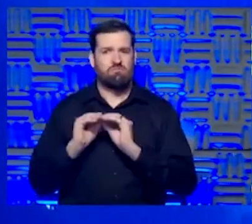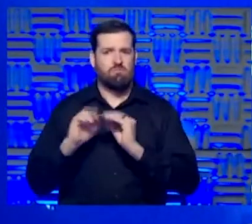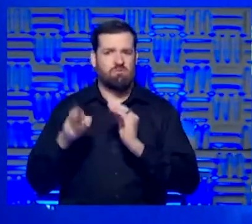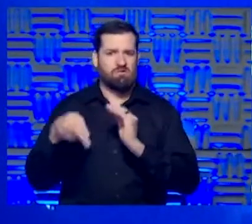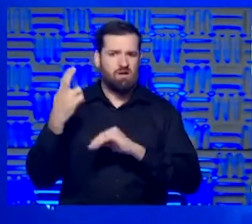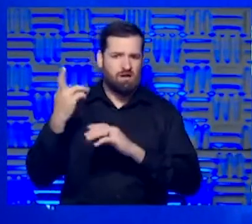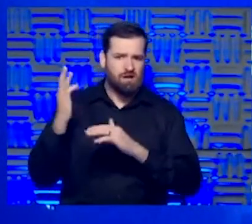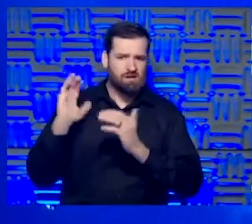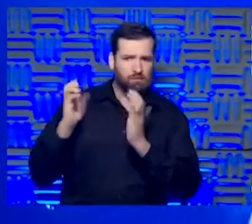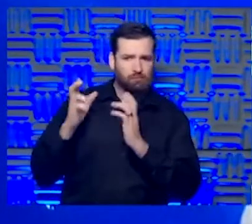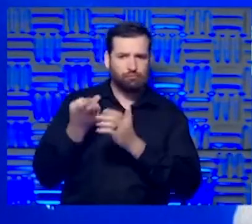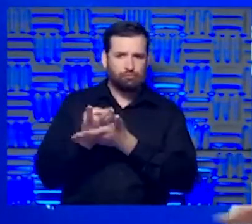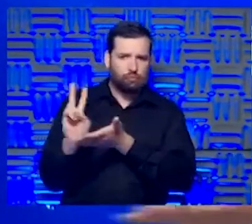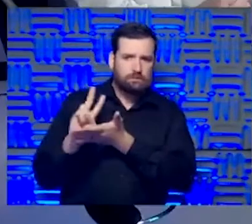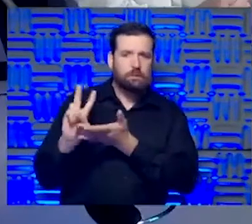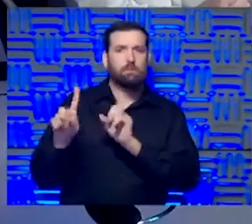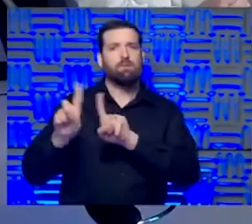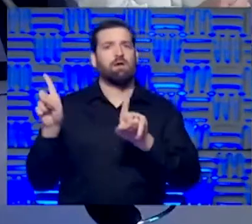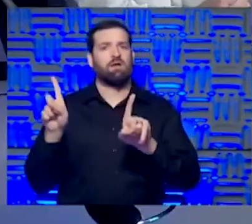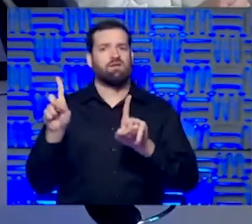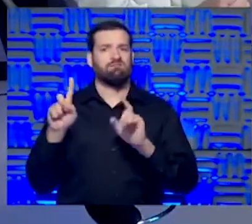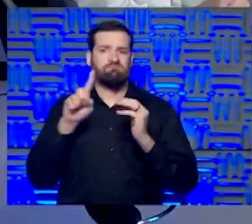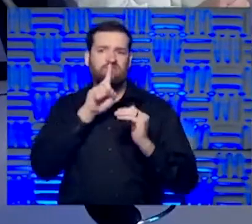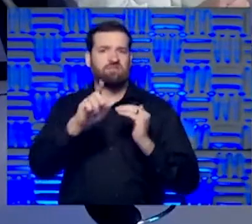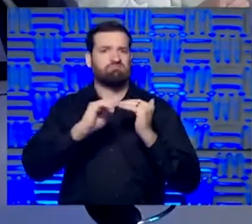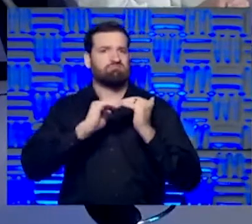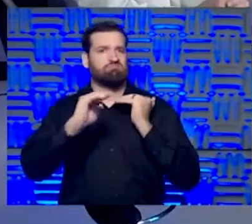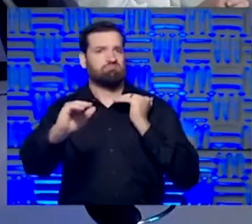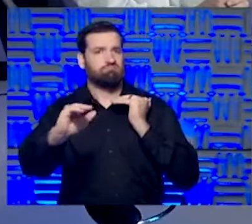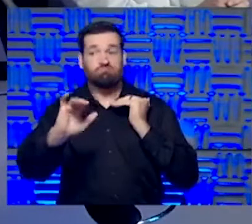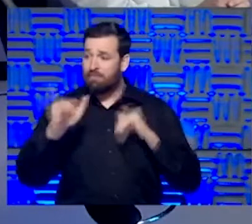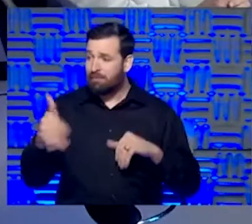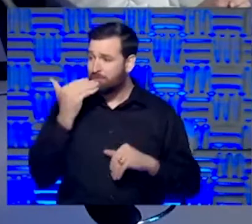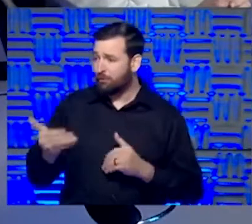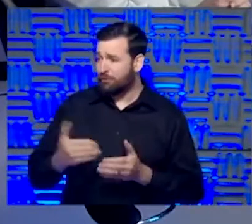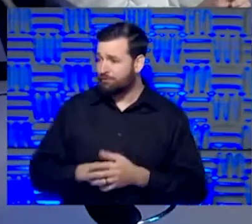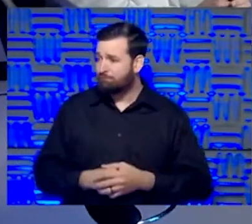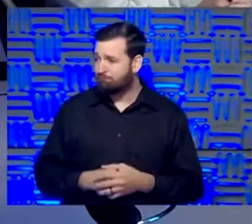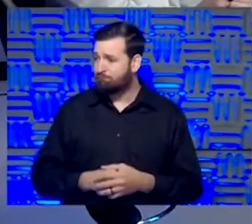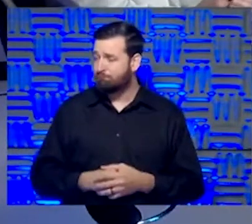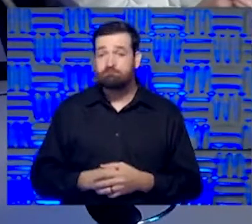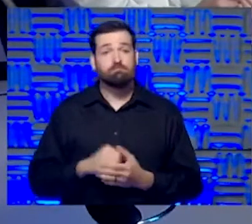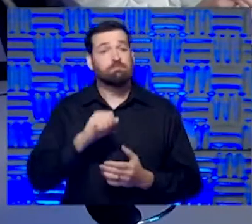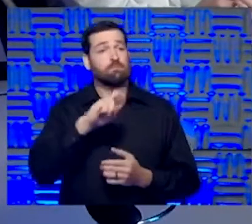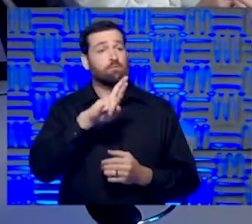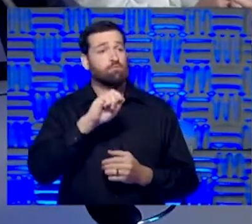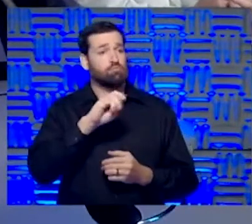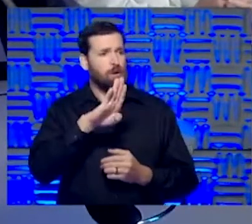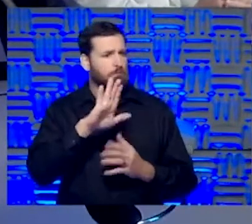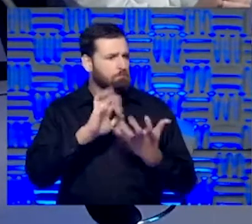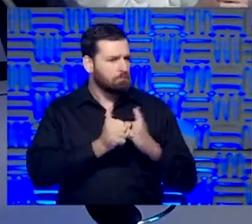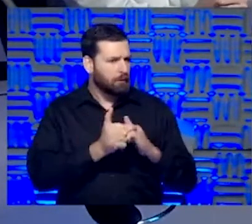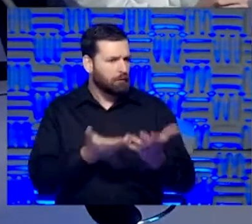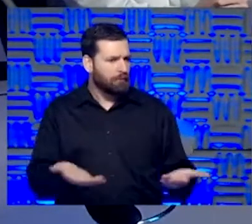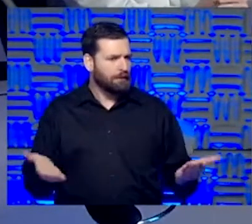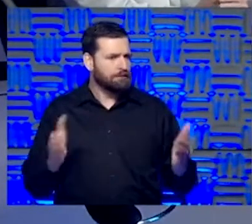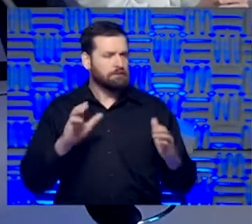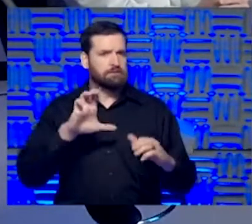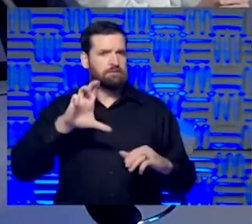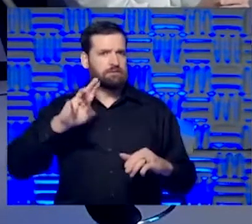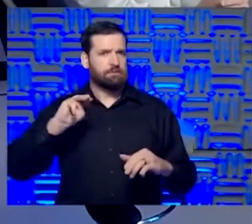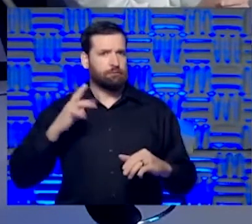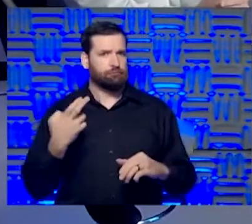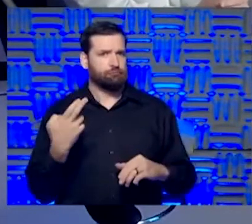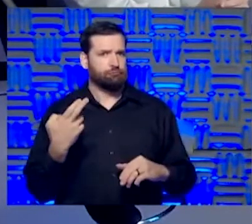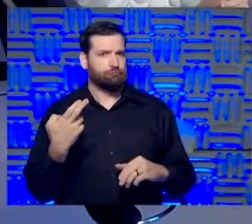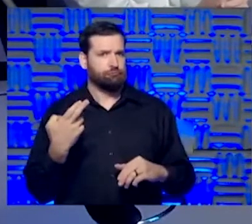would say, 2 weeks ago, but it's just pretty flat, so that's a good thing. Rob, yes. How are things at Children's? And tell us a little bit